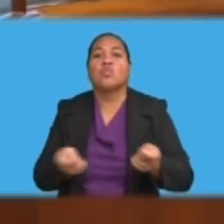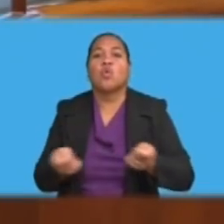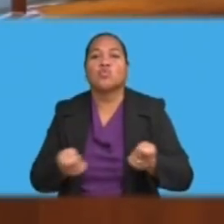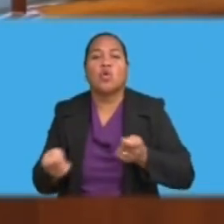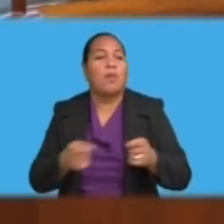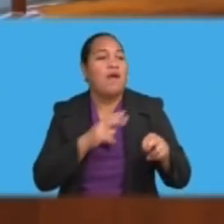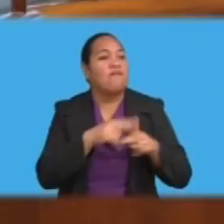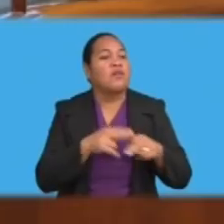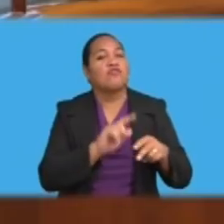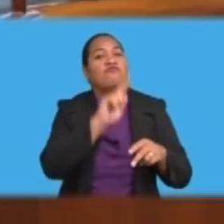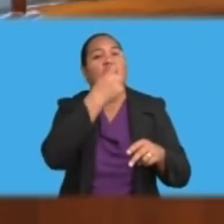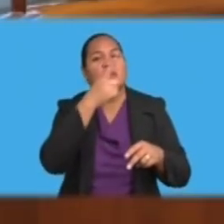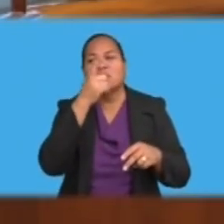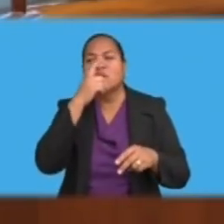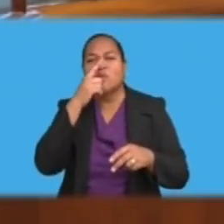first journalists.